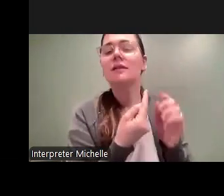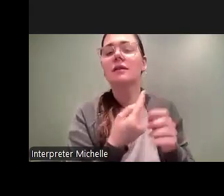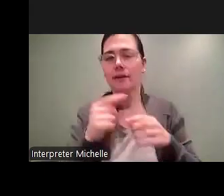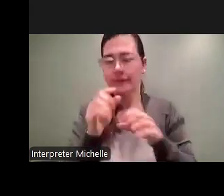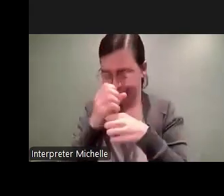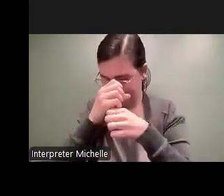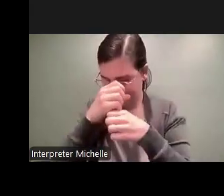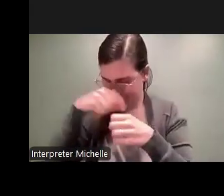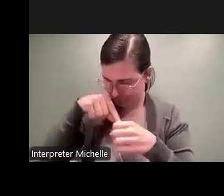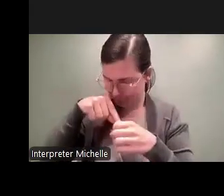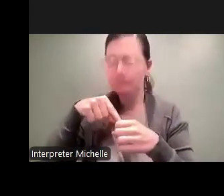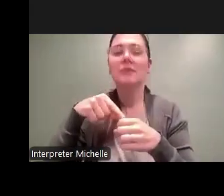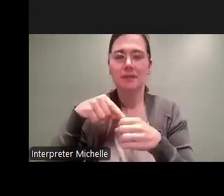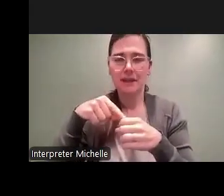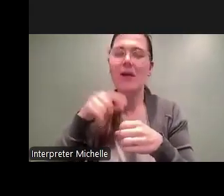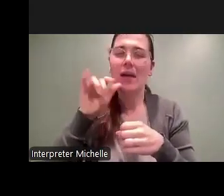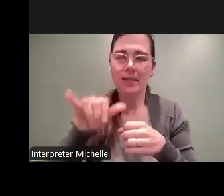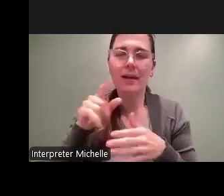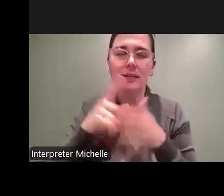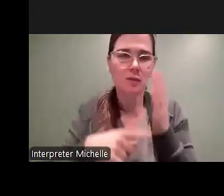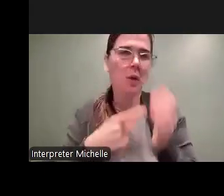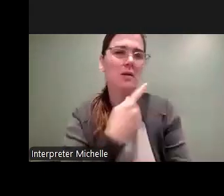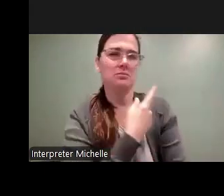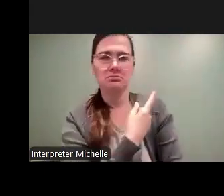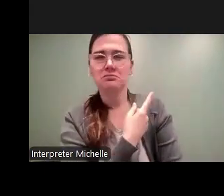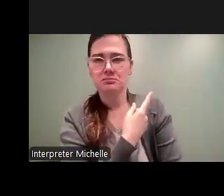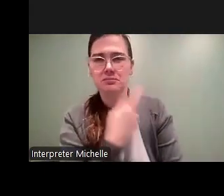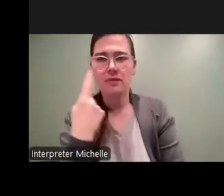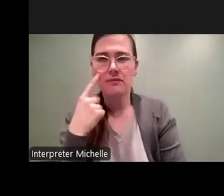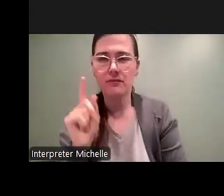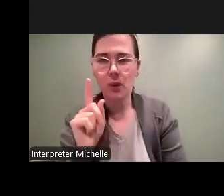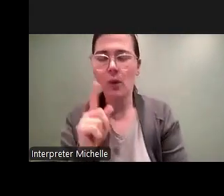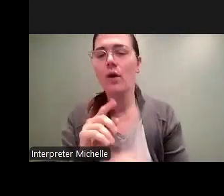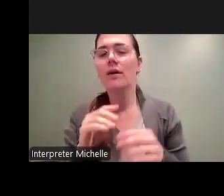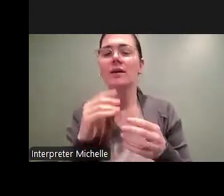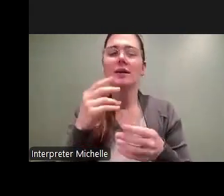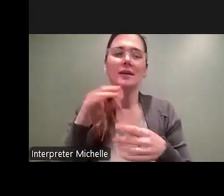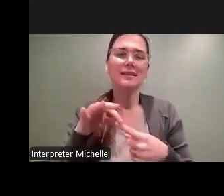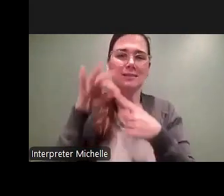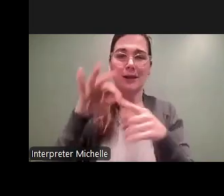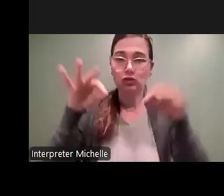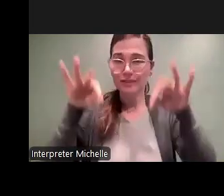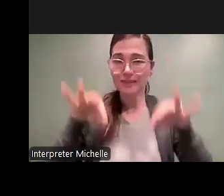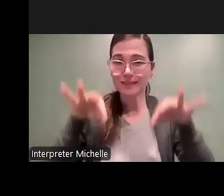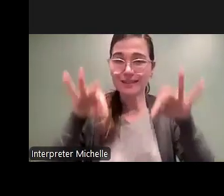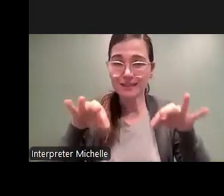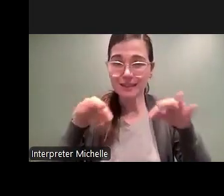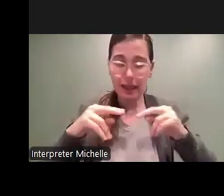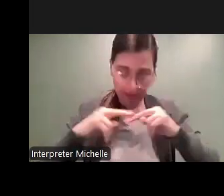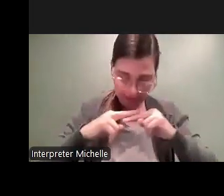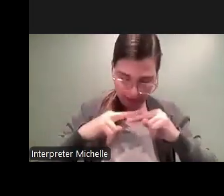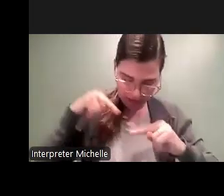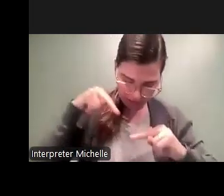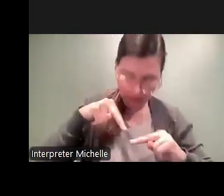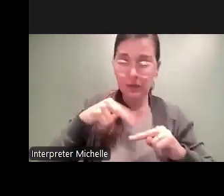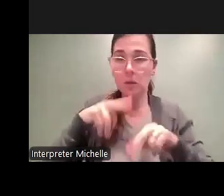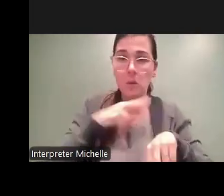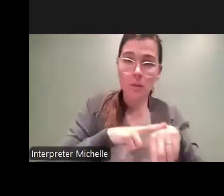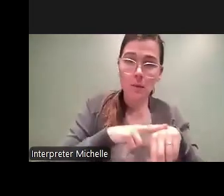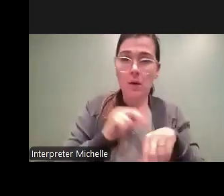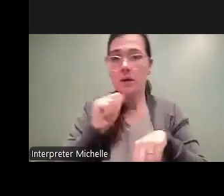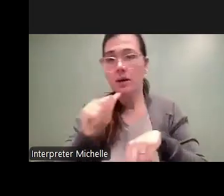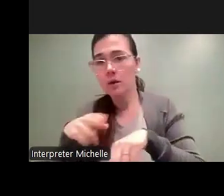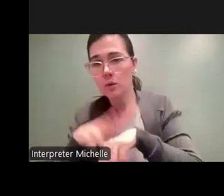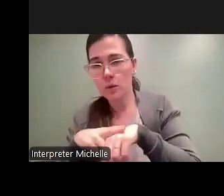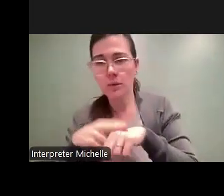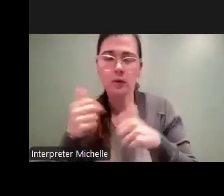about, is they put special stains on and try to determine if the cells look normal or abnormal.